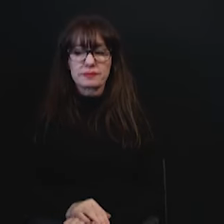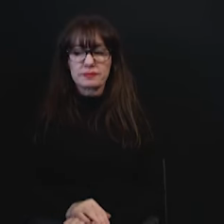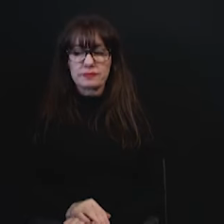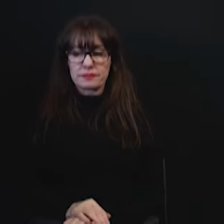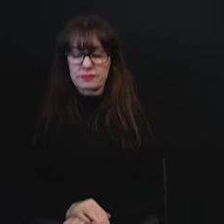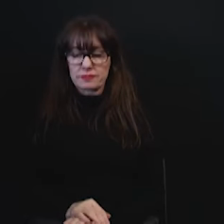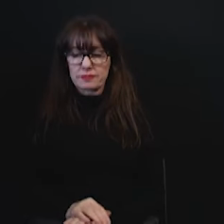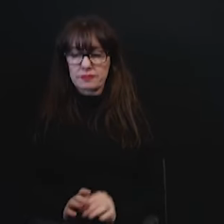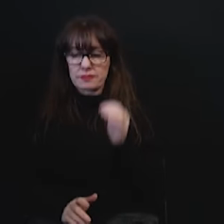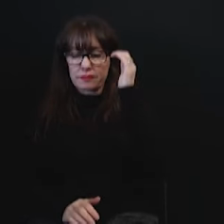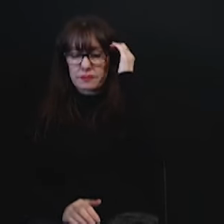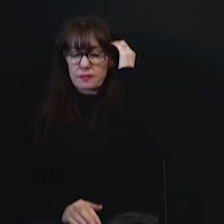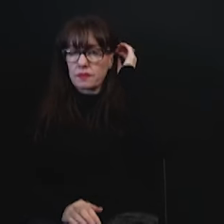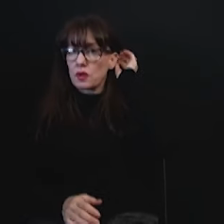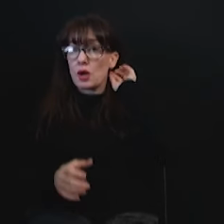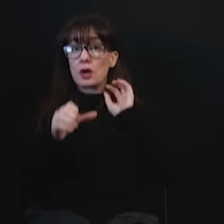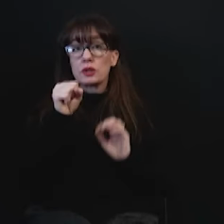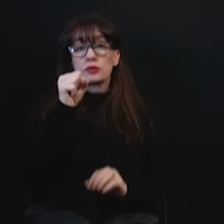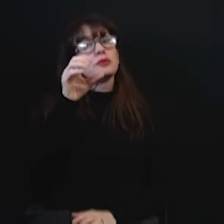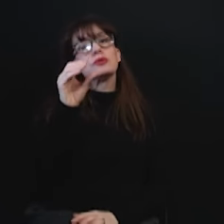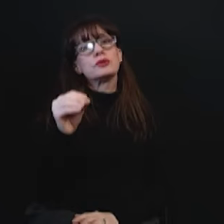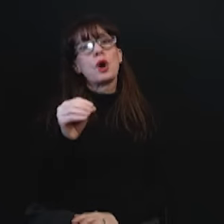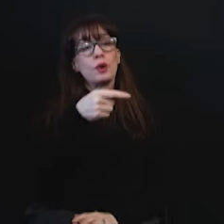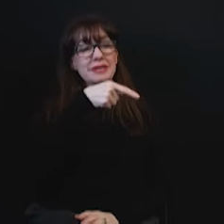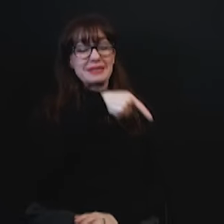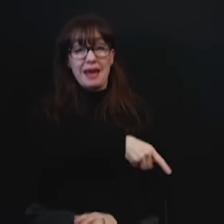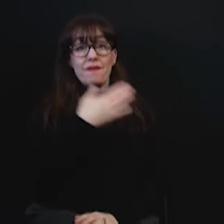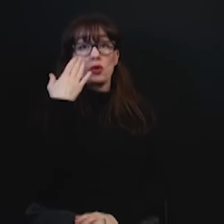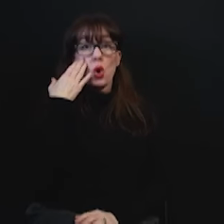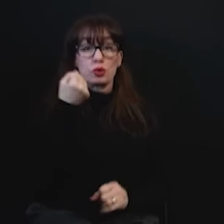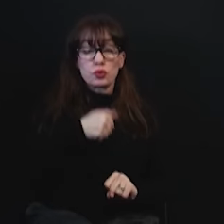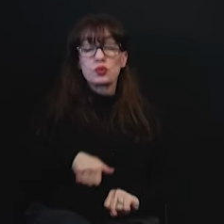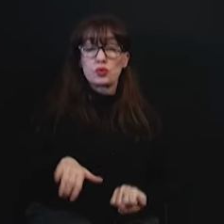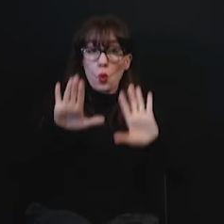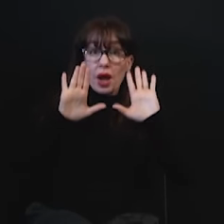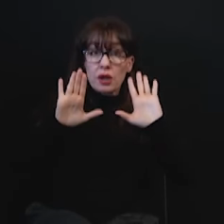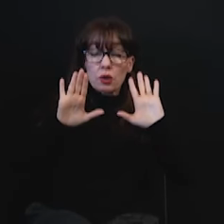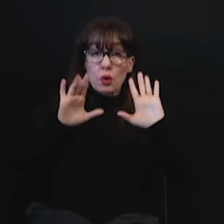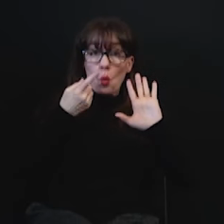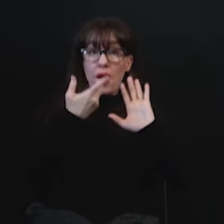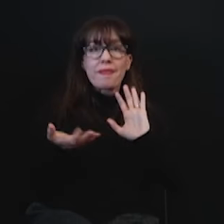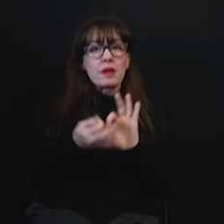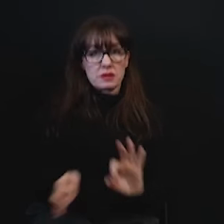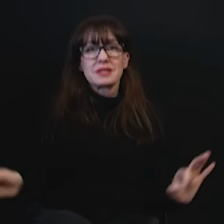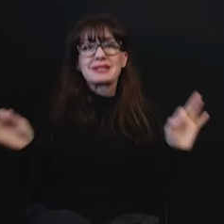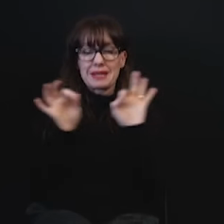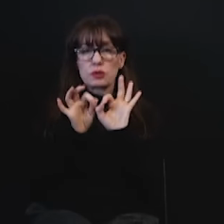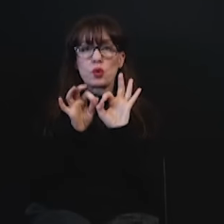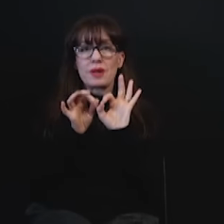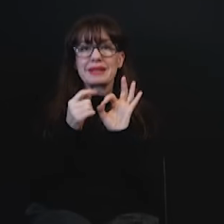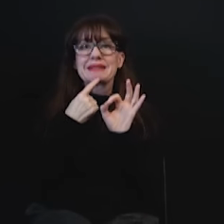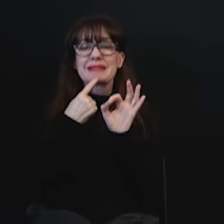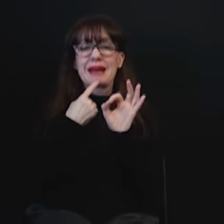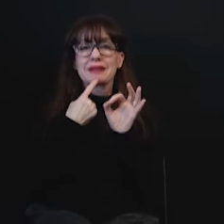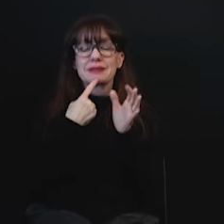So David knows that to surrender to this God, there's one thing that's essential. And he says